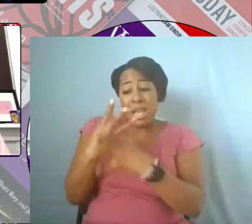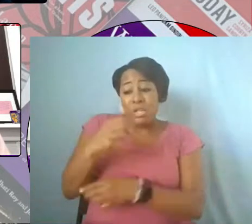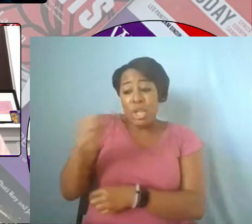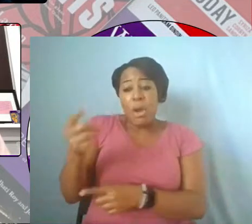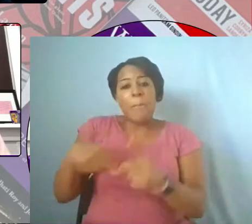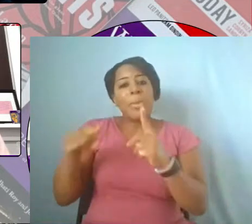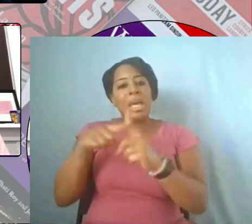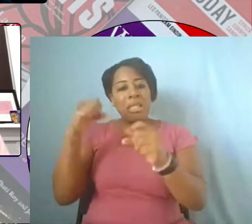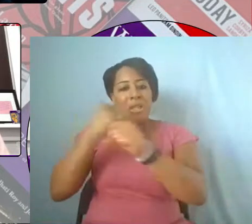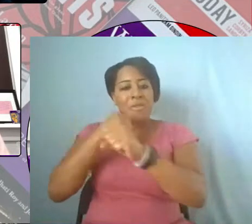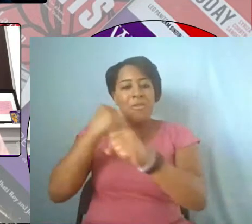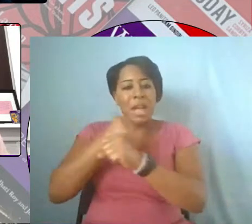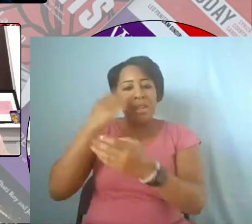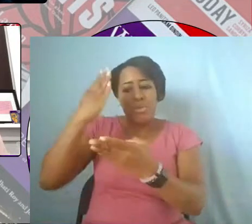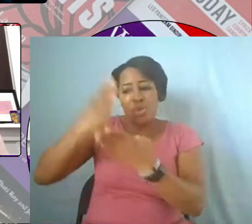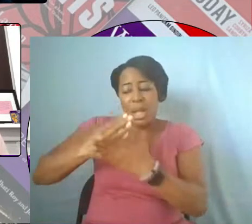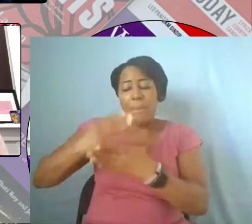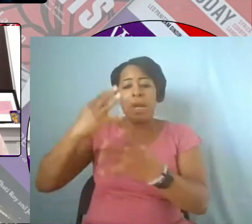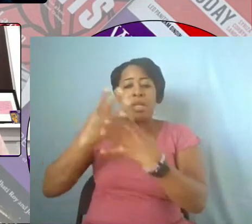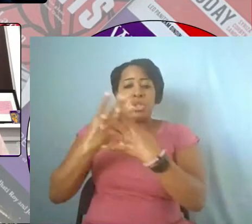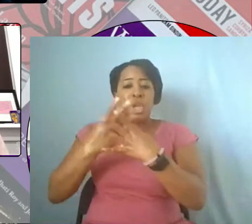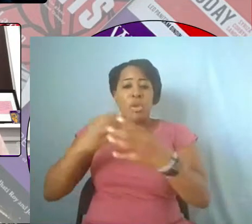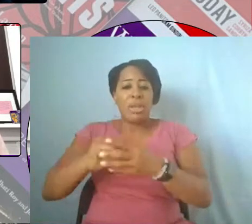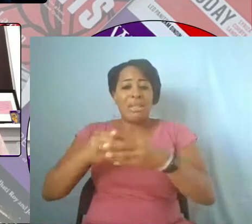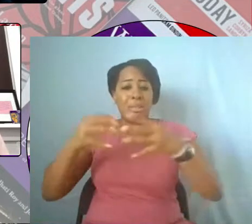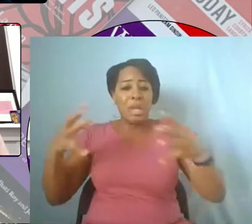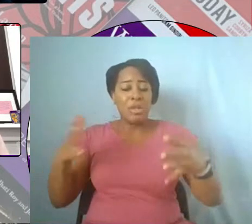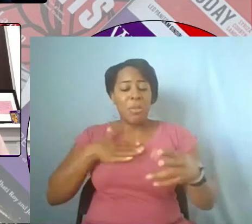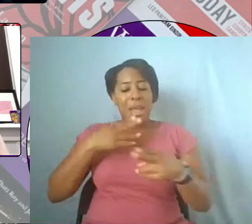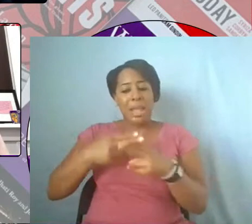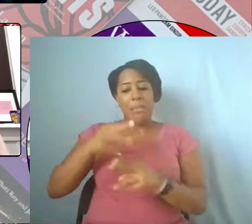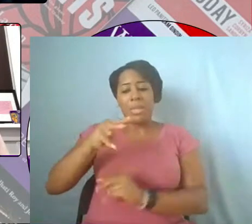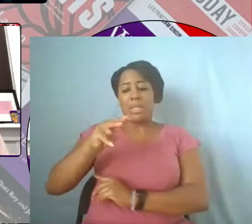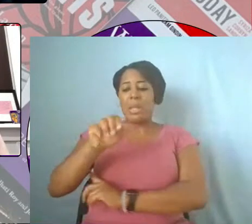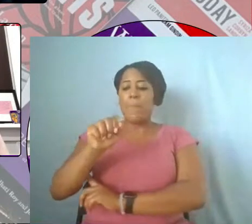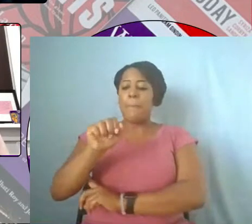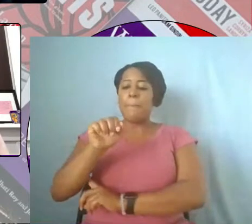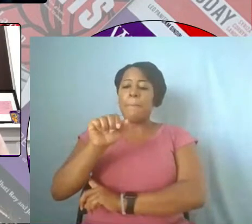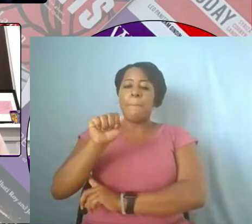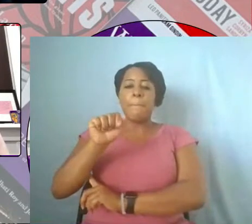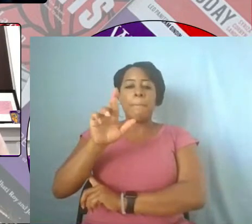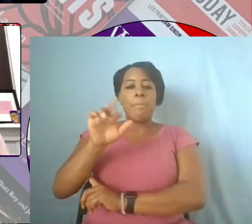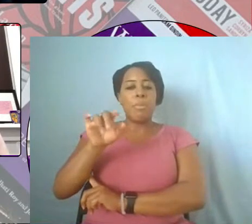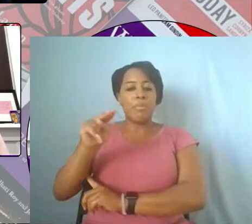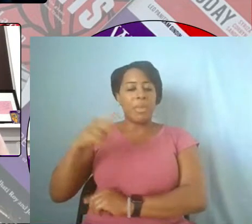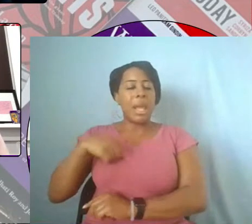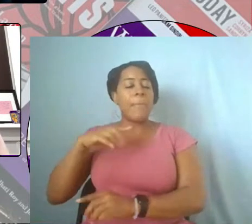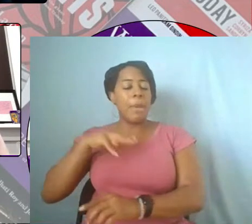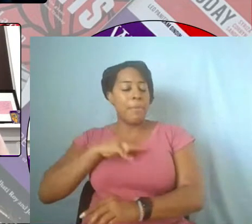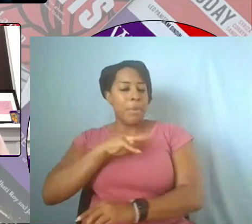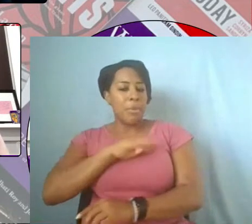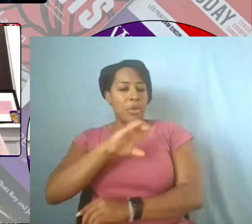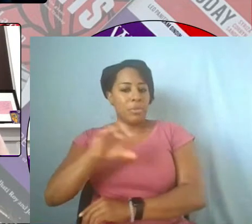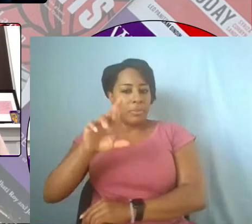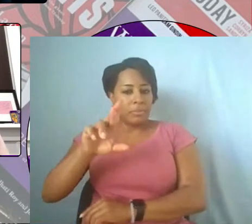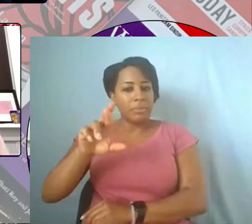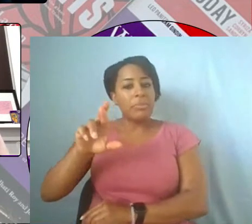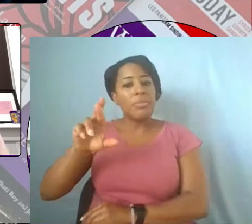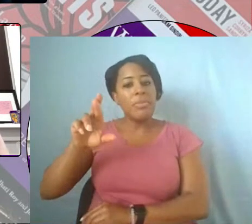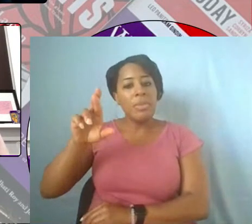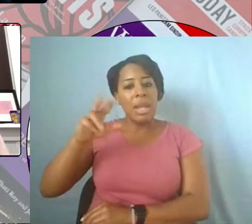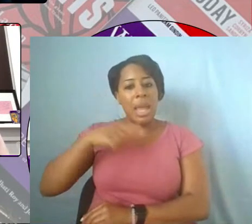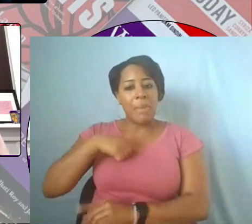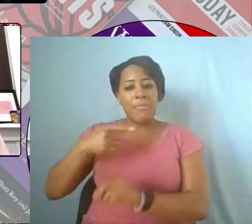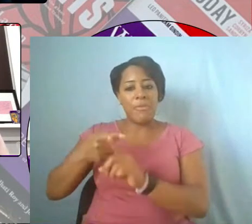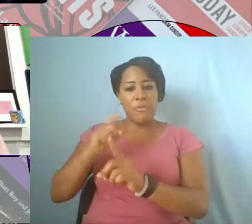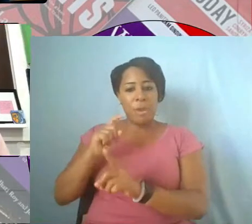name, once again, is Marlene Ramos. I'm a member of Critical Resistance, and I am calling from Lenape-Hoking